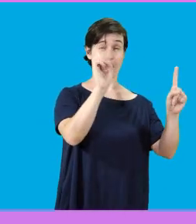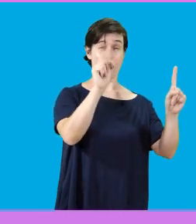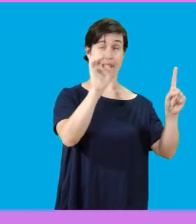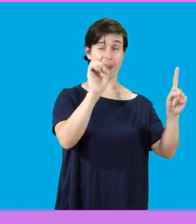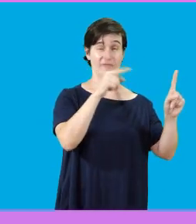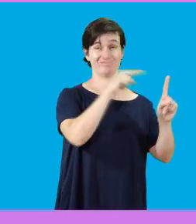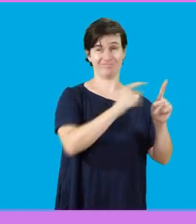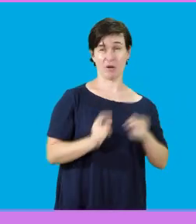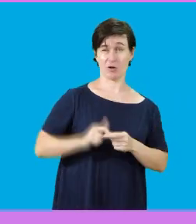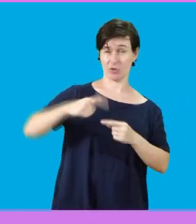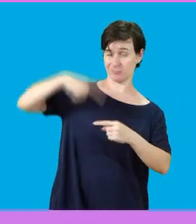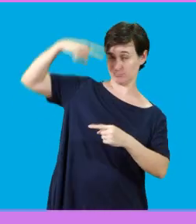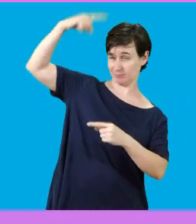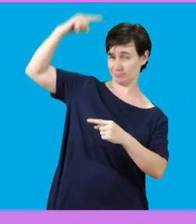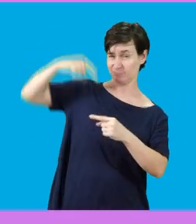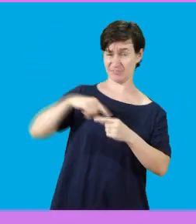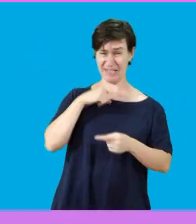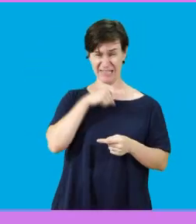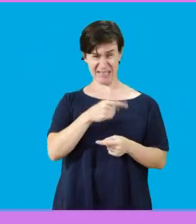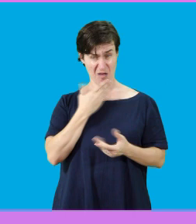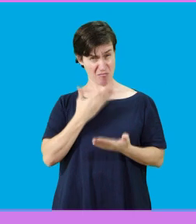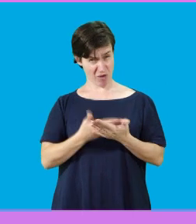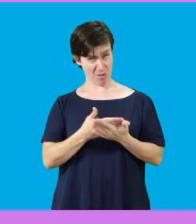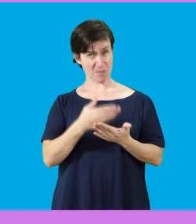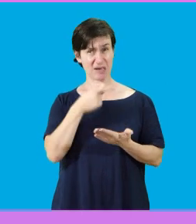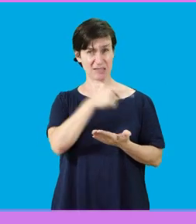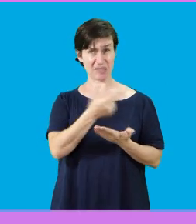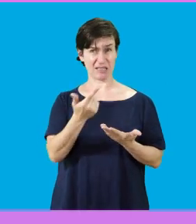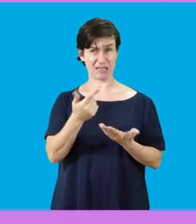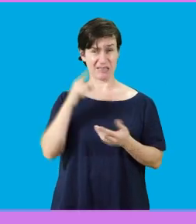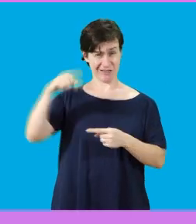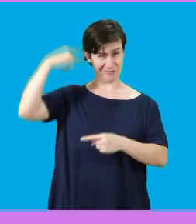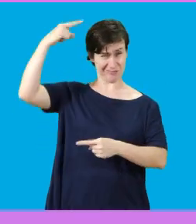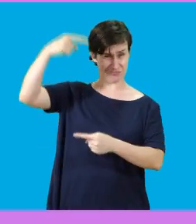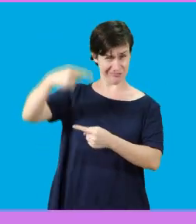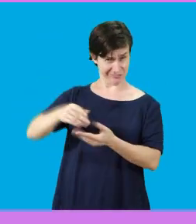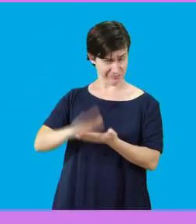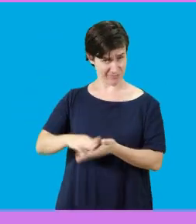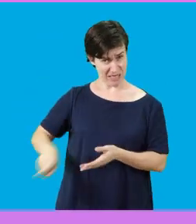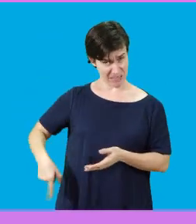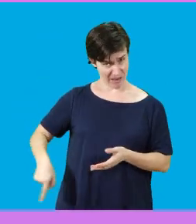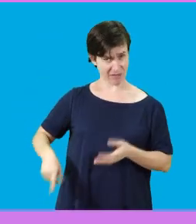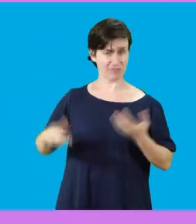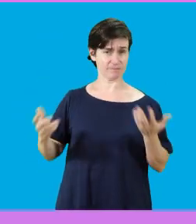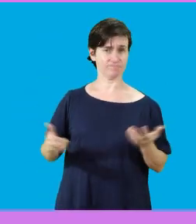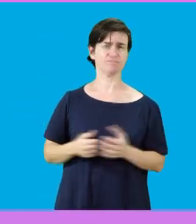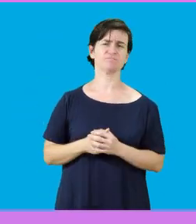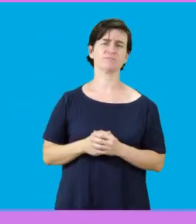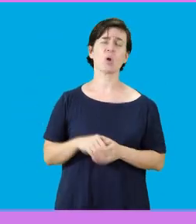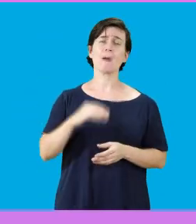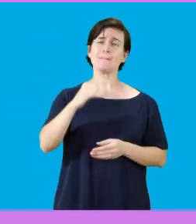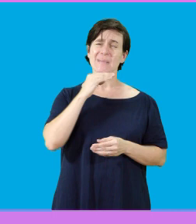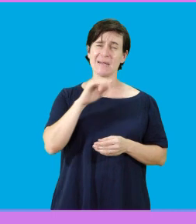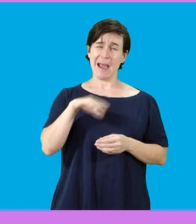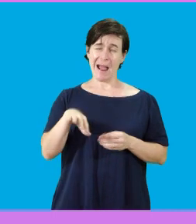determine the probability of landing on a tail. So probability, now we are going to say probability is equals to, she tossed a coin. So how